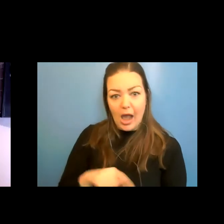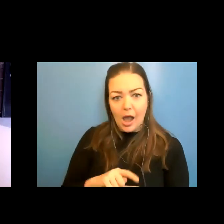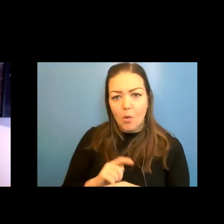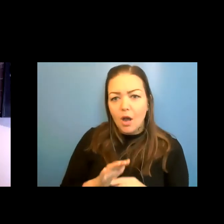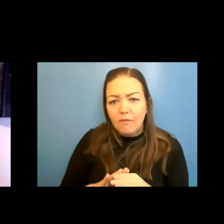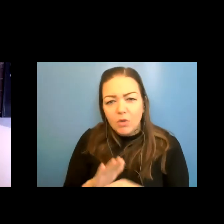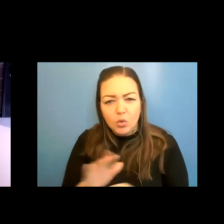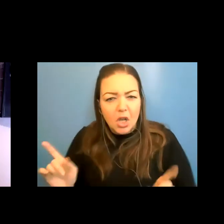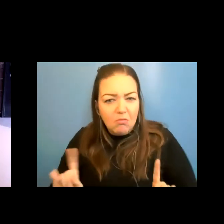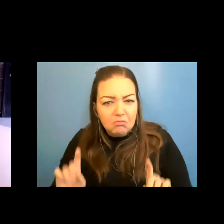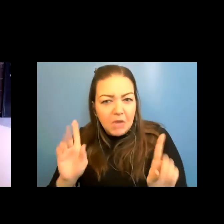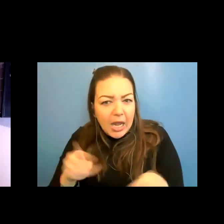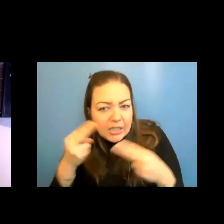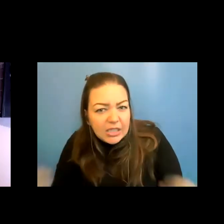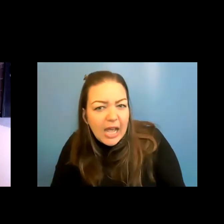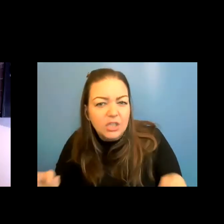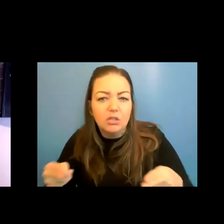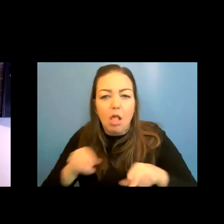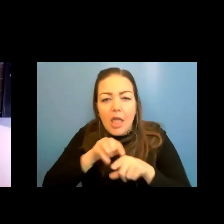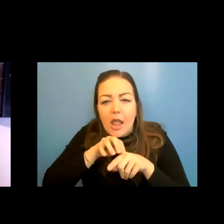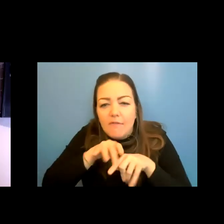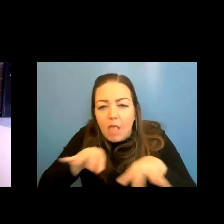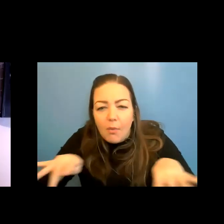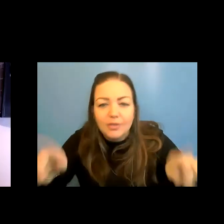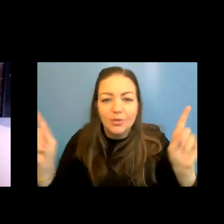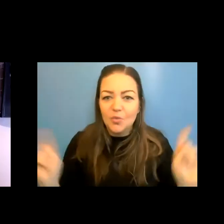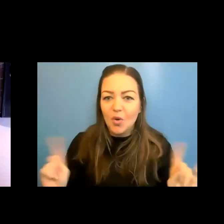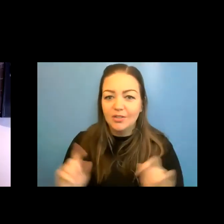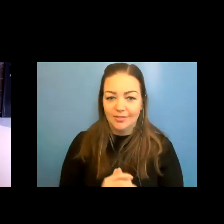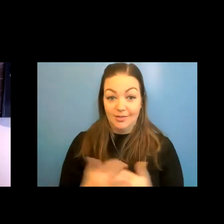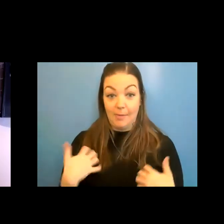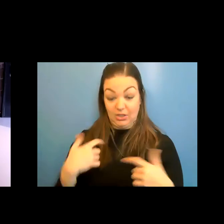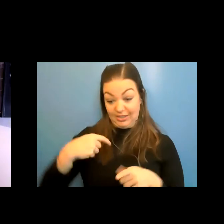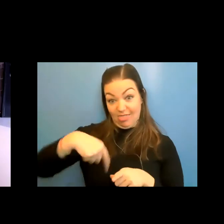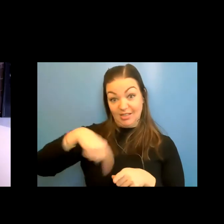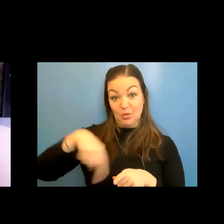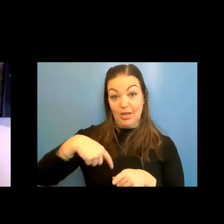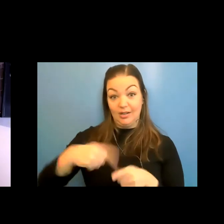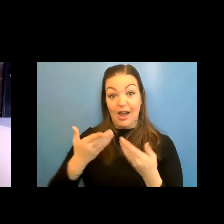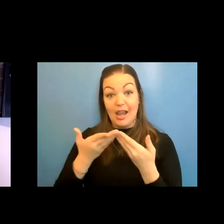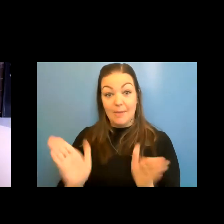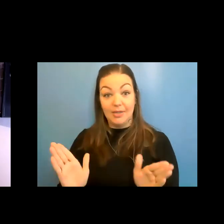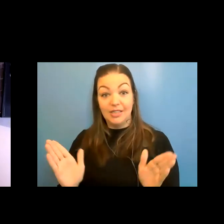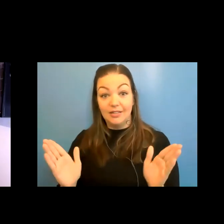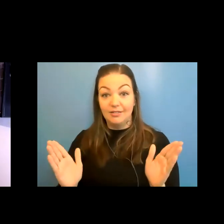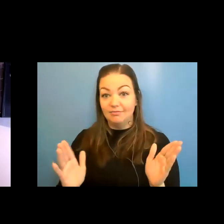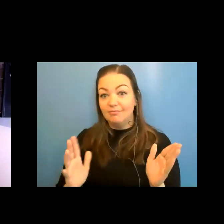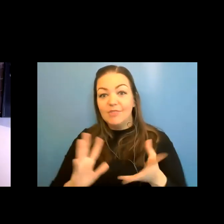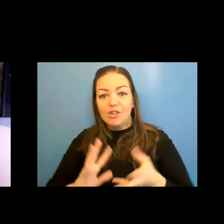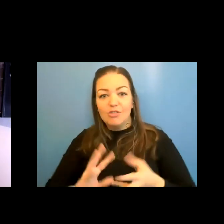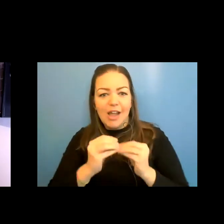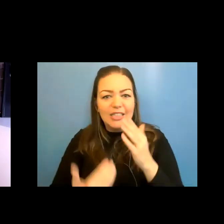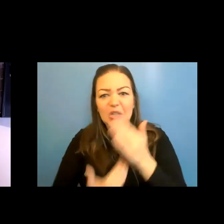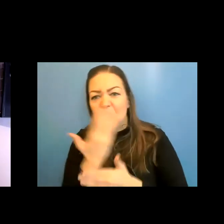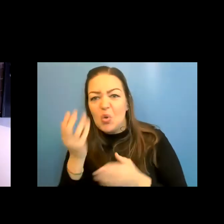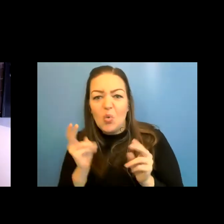internationally. And I'm excited for the work itself for this week and beyond that, seeing where deaf and disabled artists